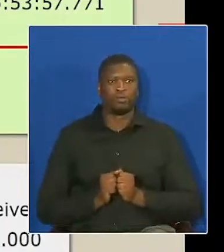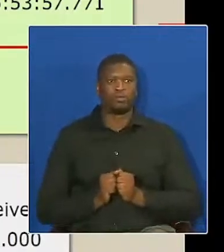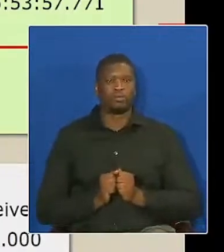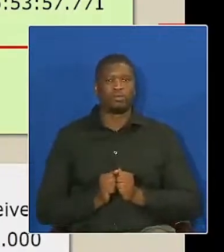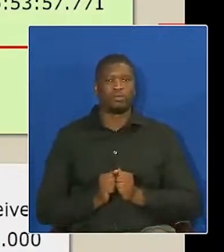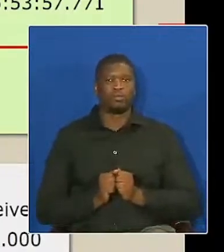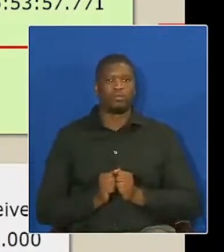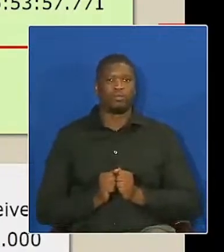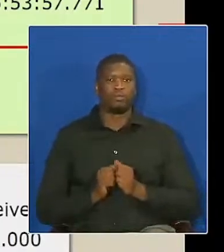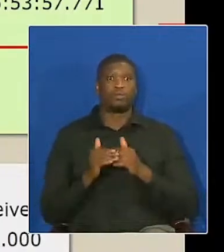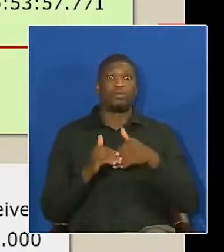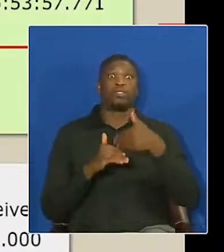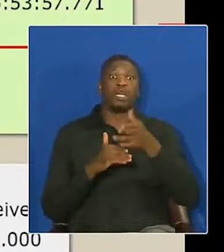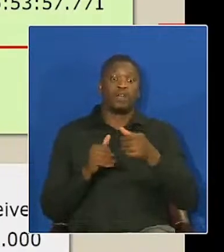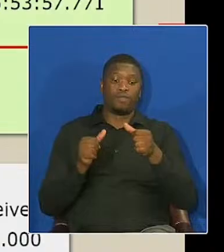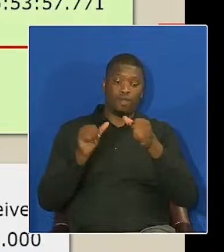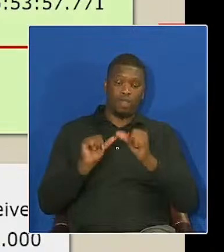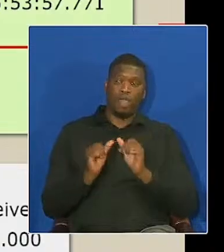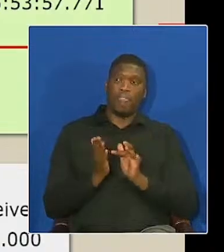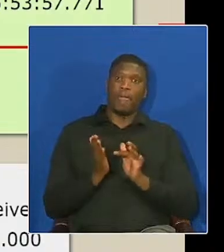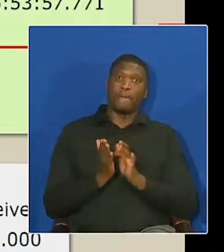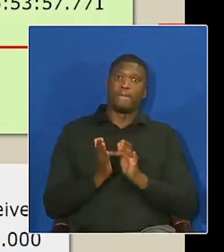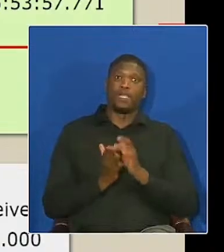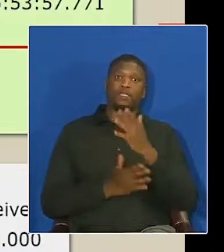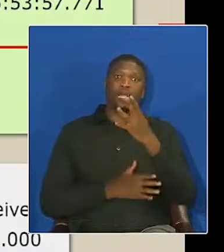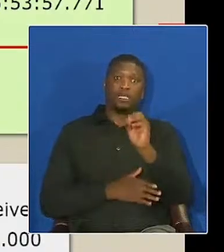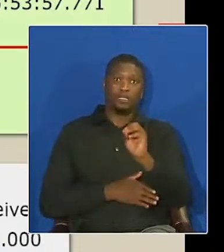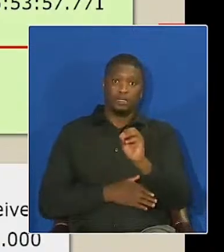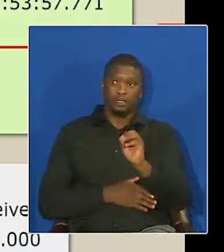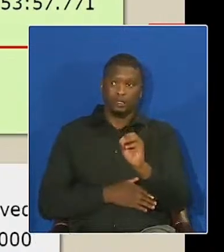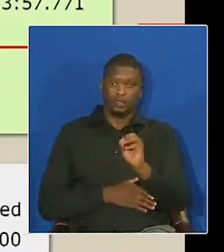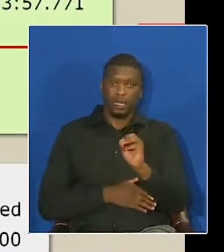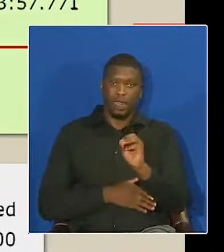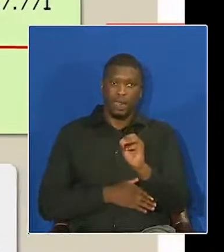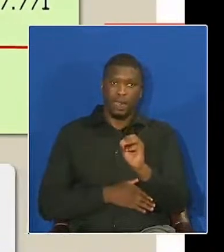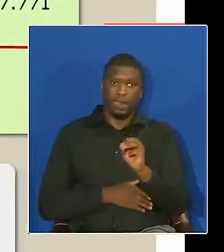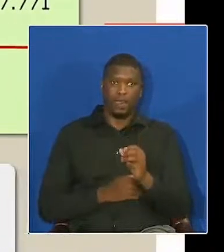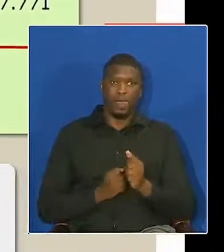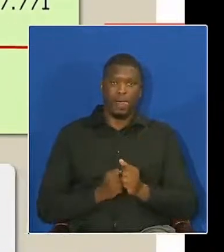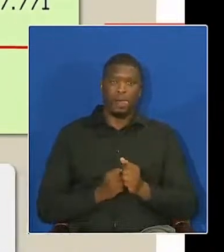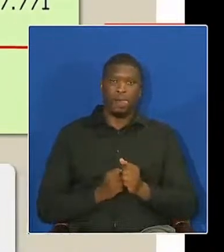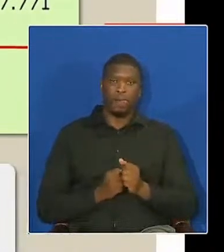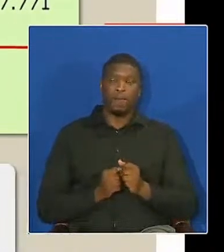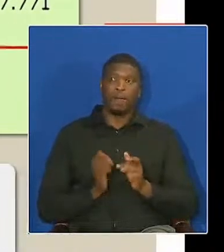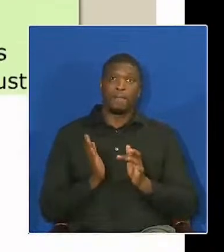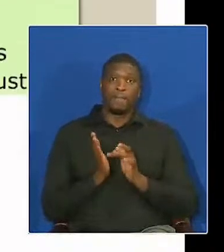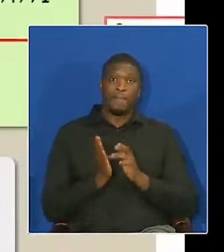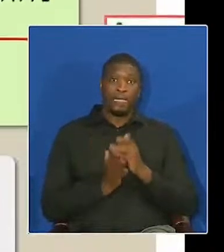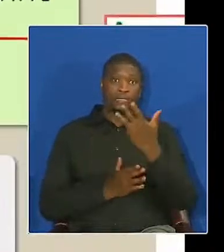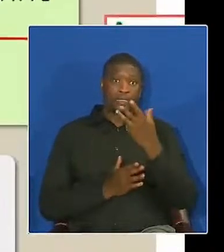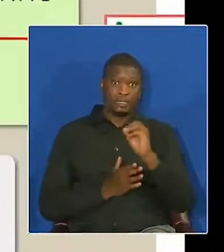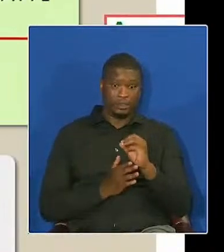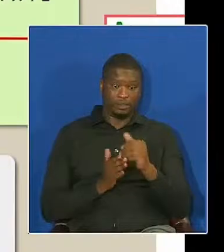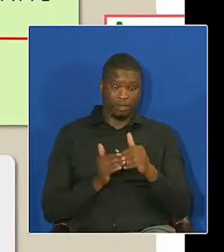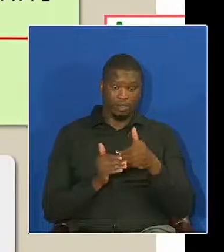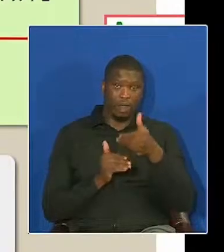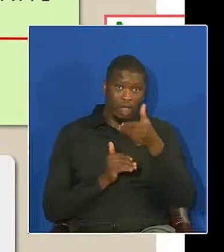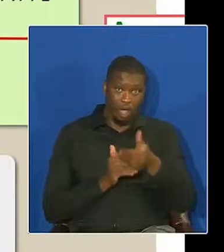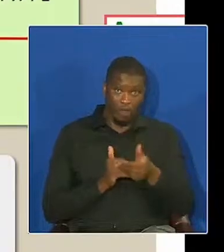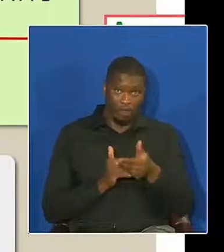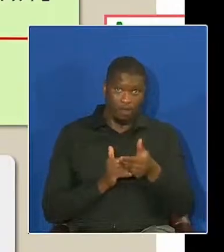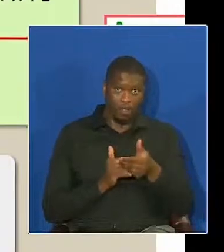That will take us to page 90. After that message, there is